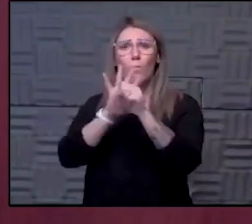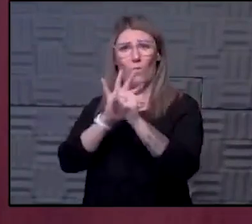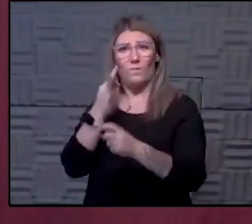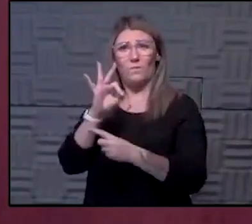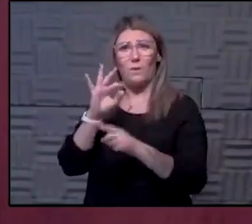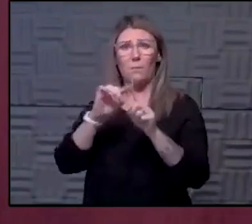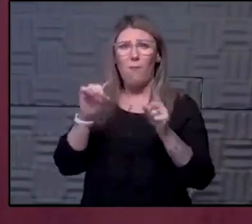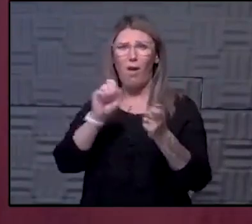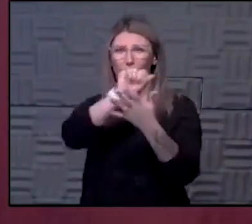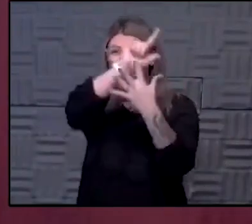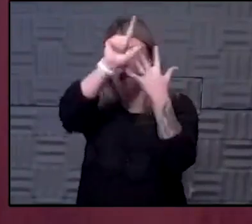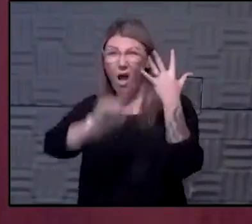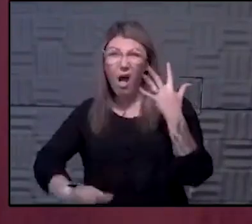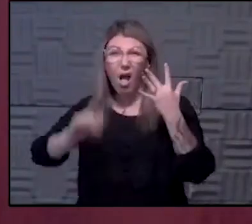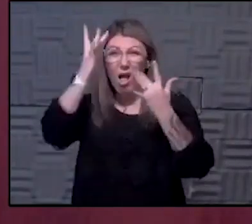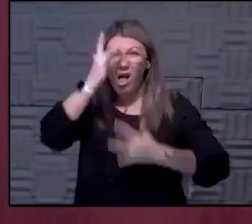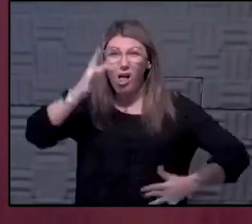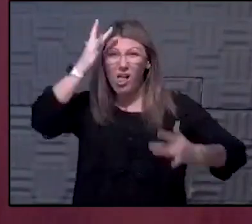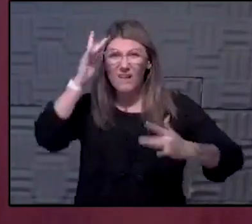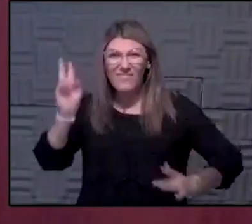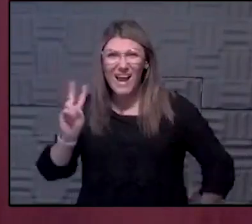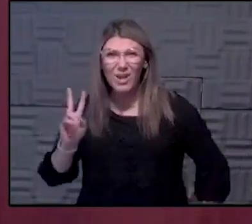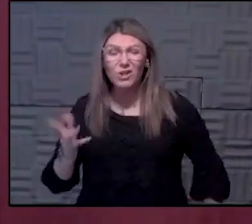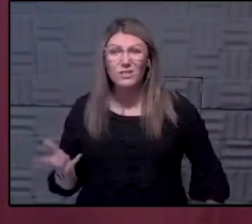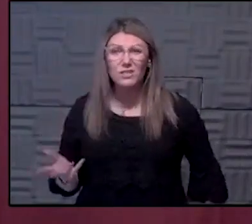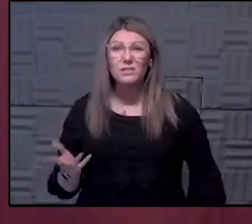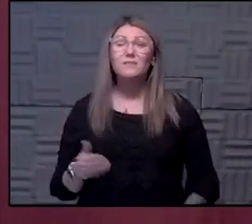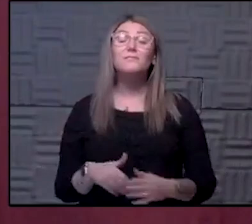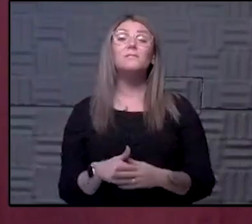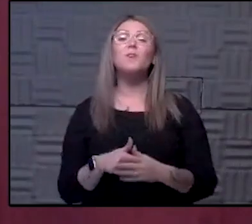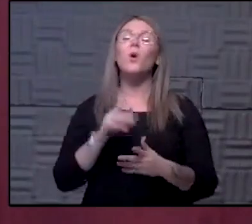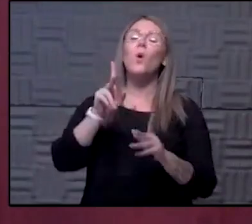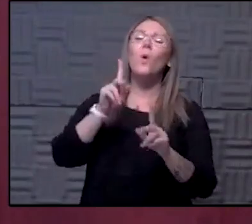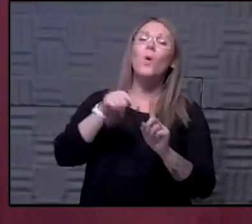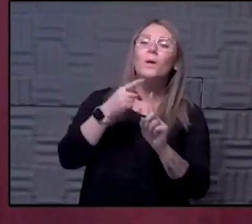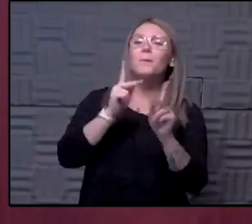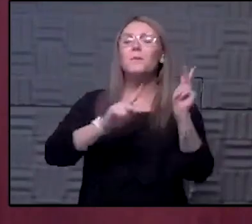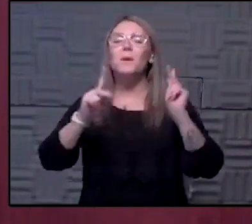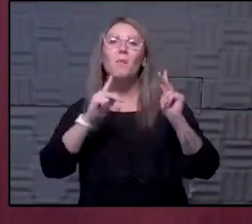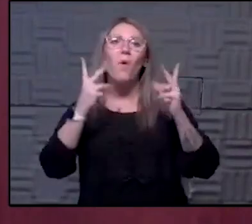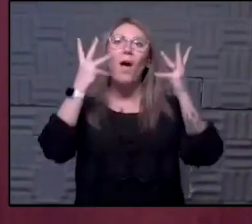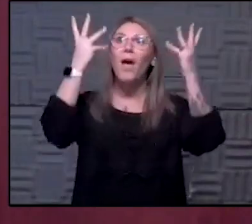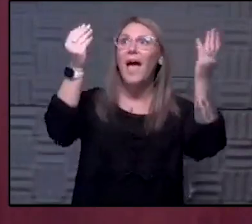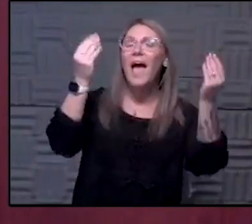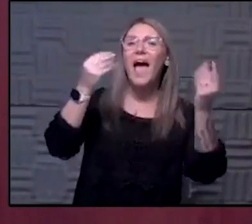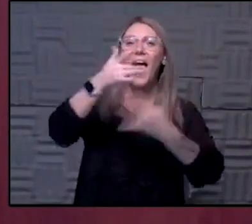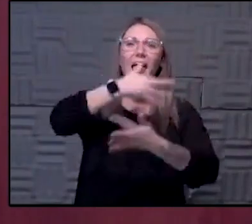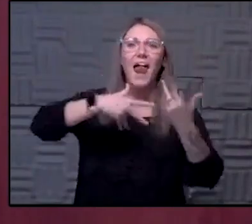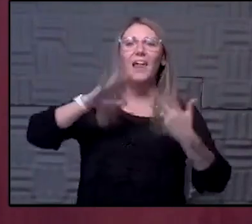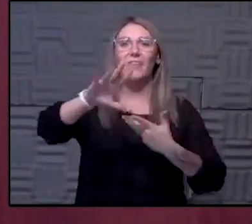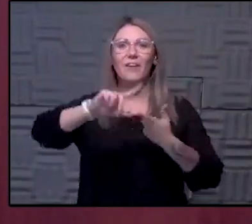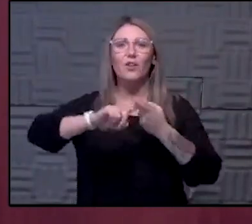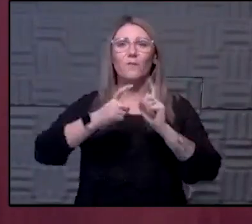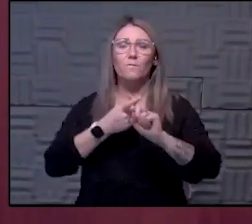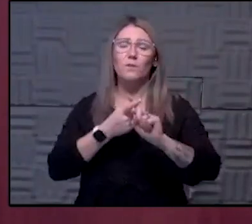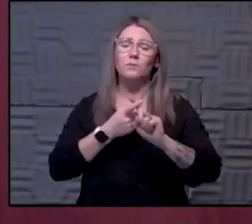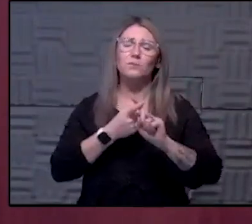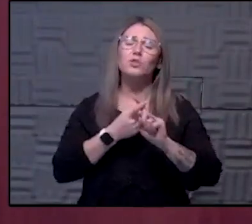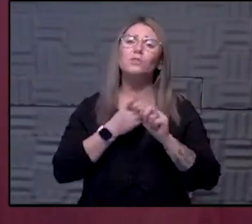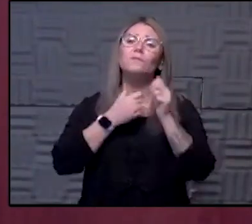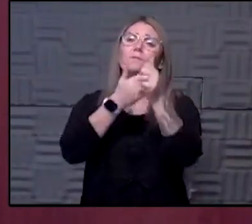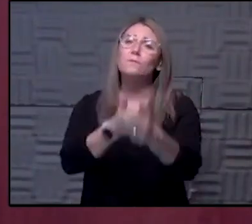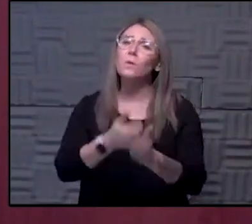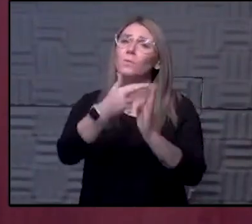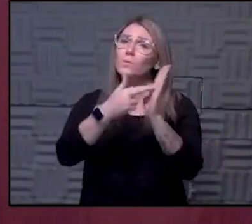viruses. So as people go back out and they want to be around their friends and they want to do the things they want to do, just try to follow the